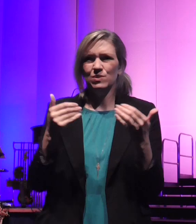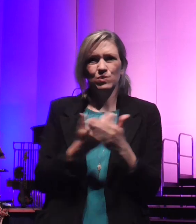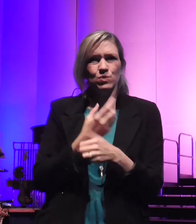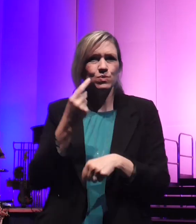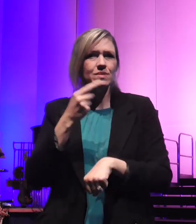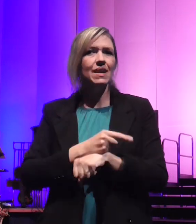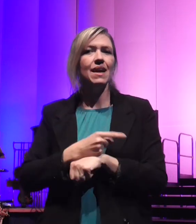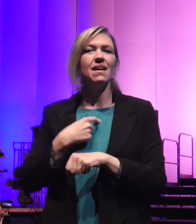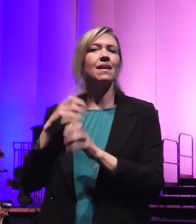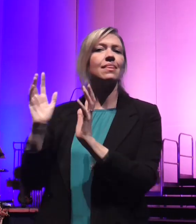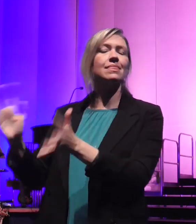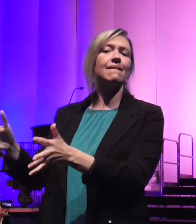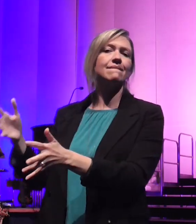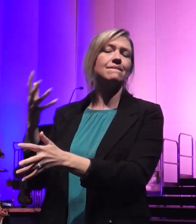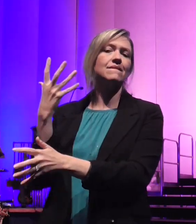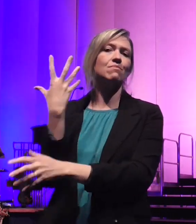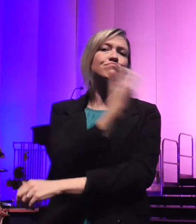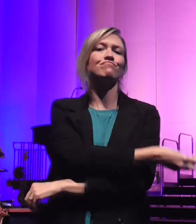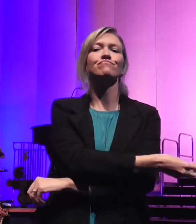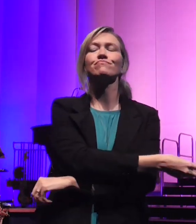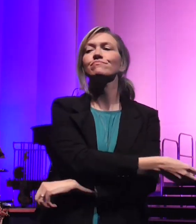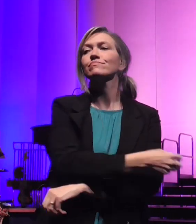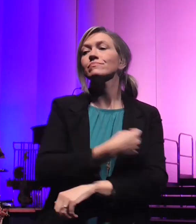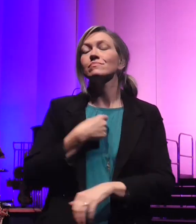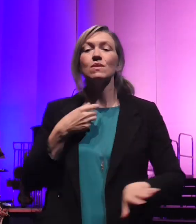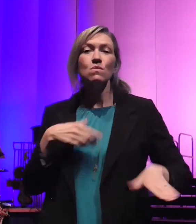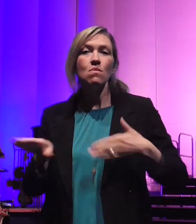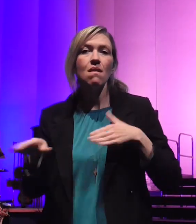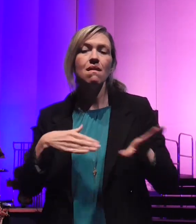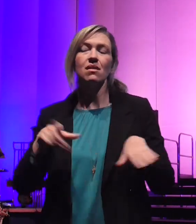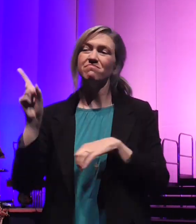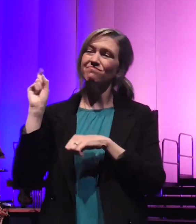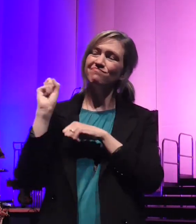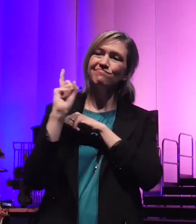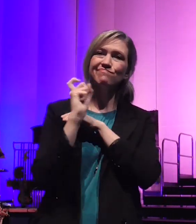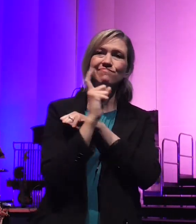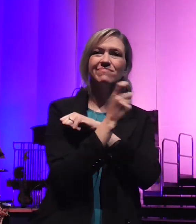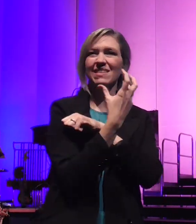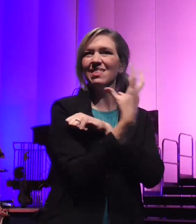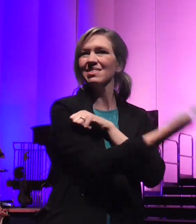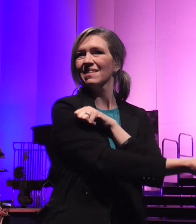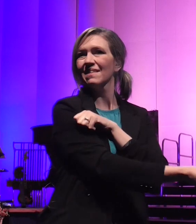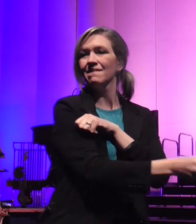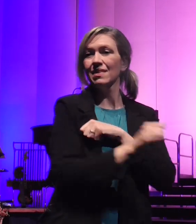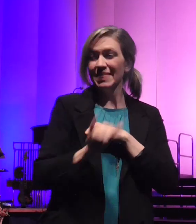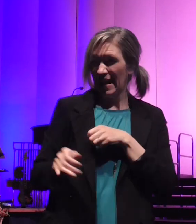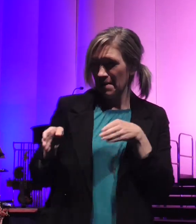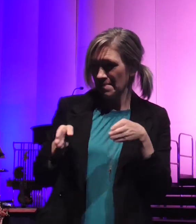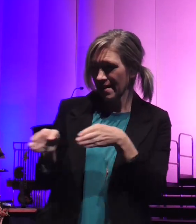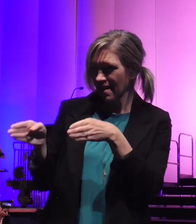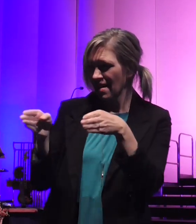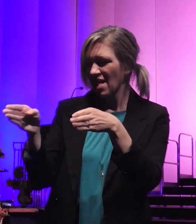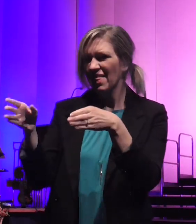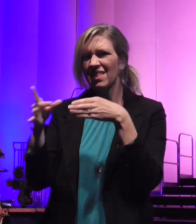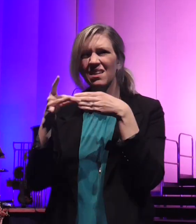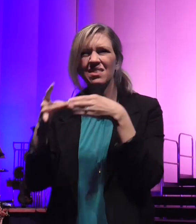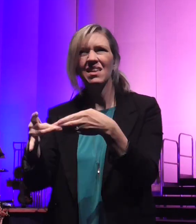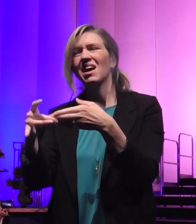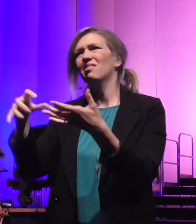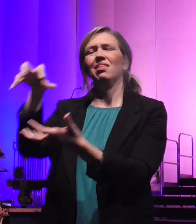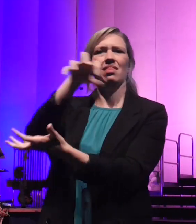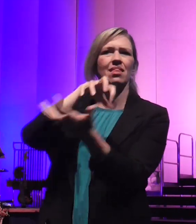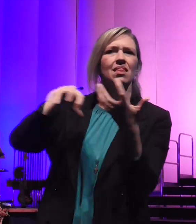Today is the day I walk away. I'm walking away from the path